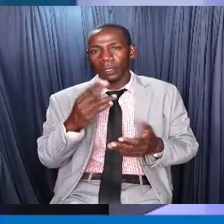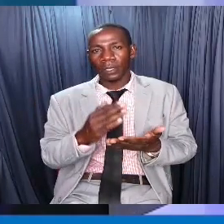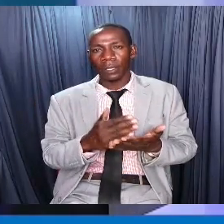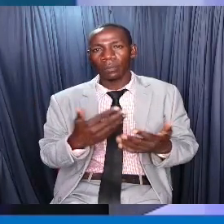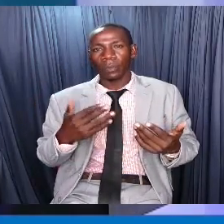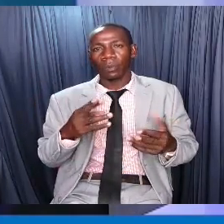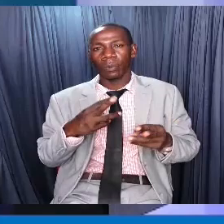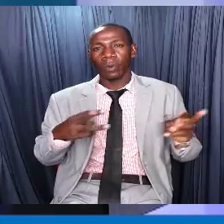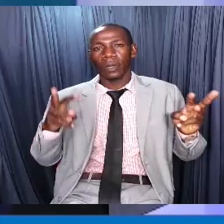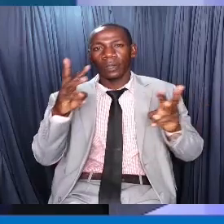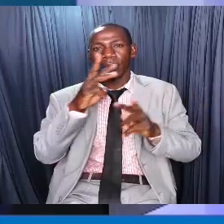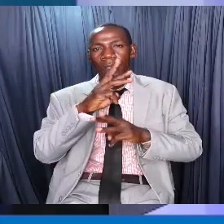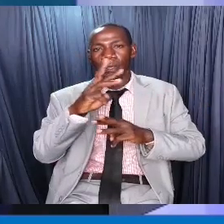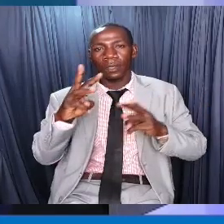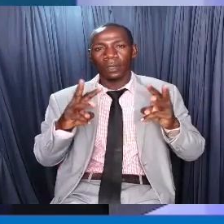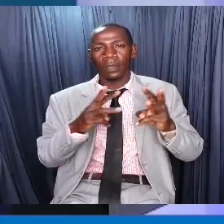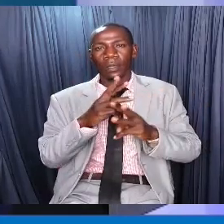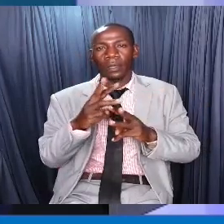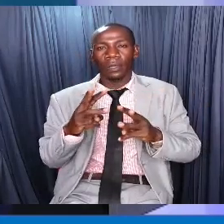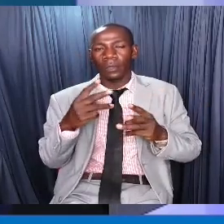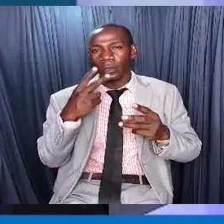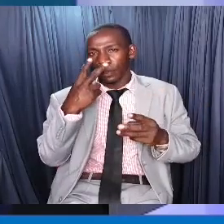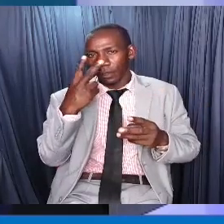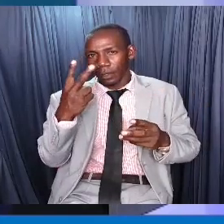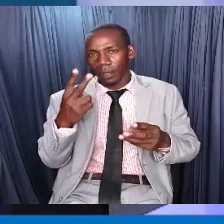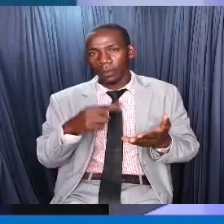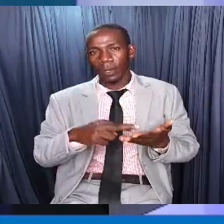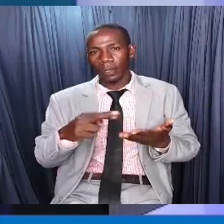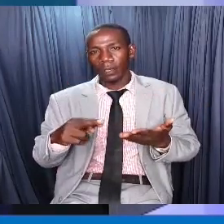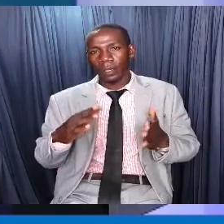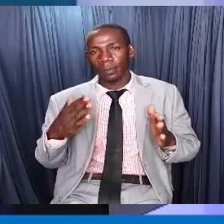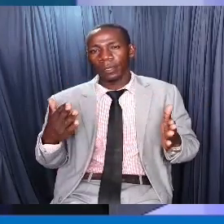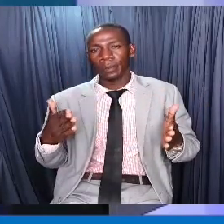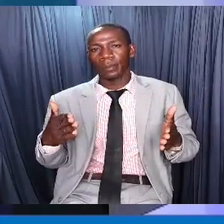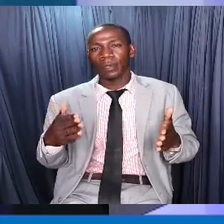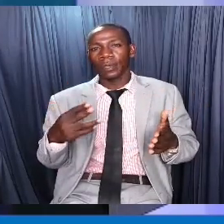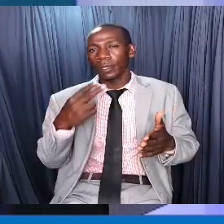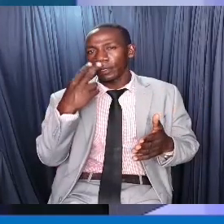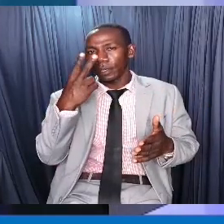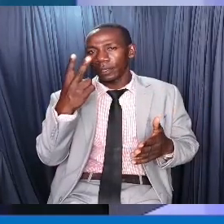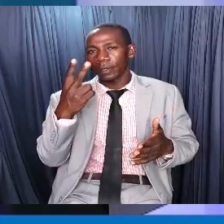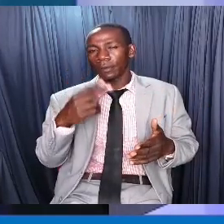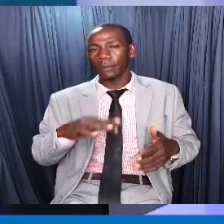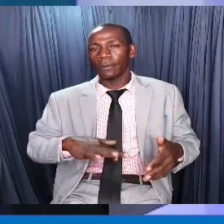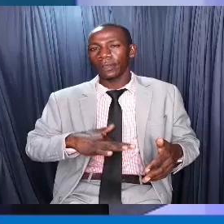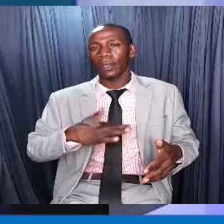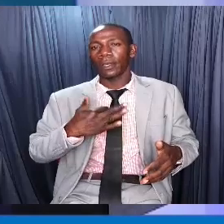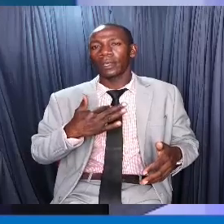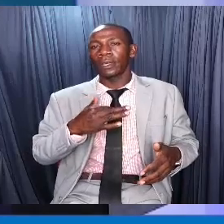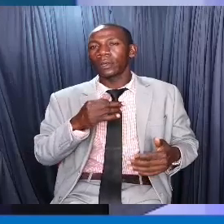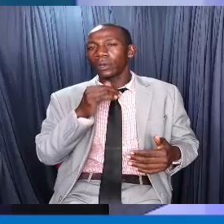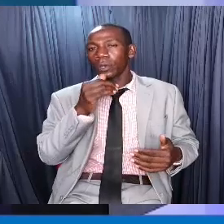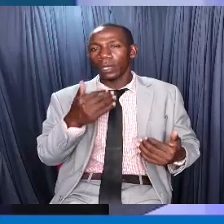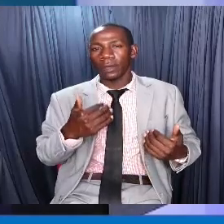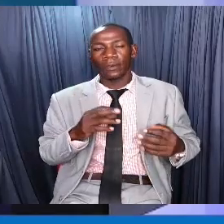worthy. Inakuhesabia wengine ndio wenye haki. And counting others to be righteous. Inajiona hiyo. You feel yourself. Haifai kitu.